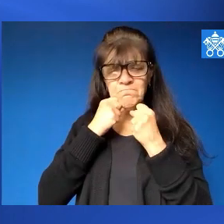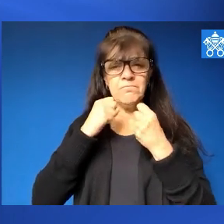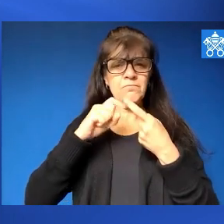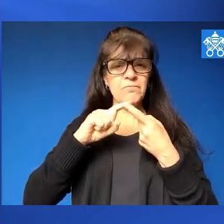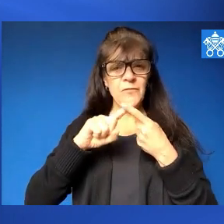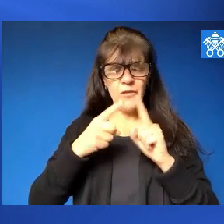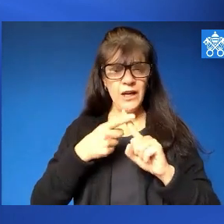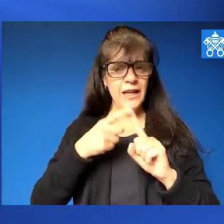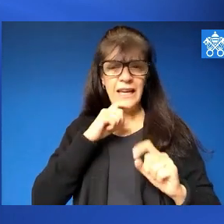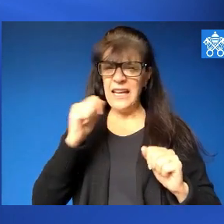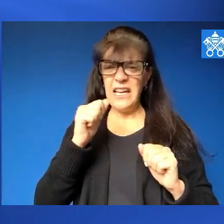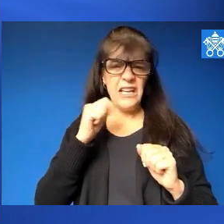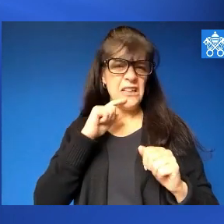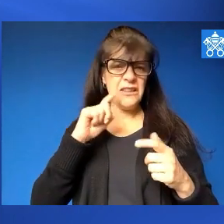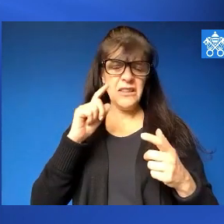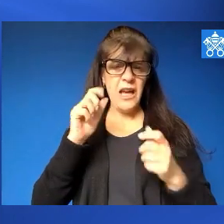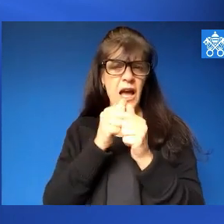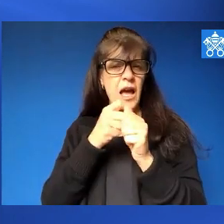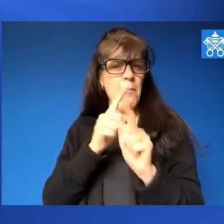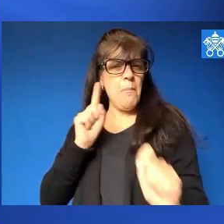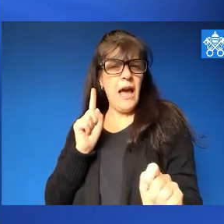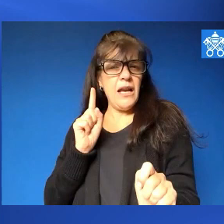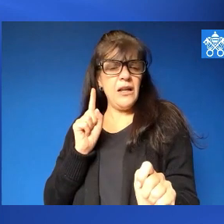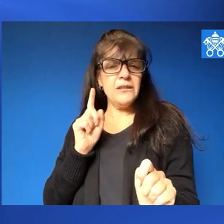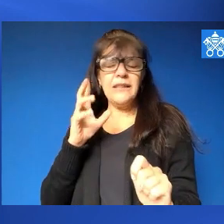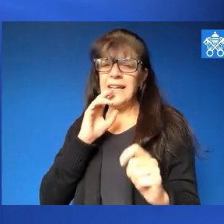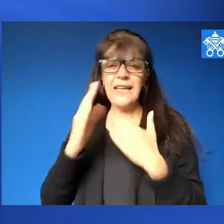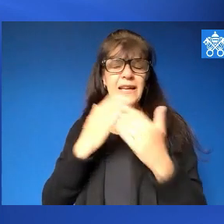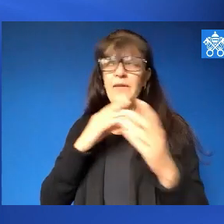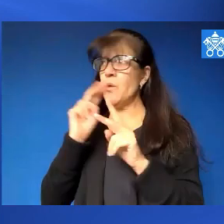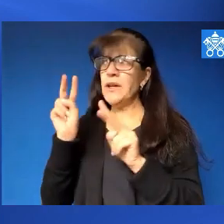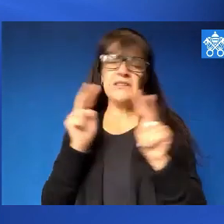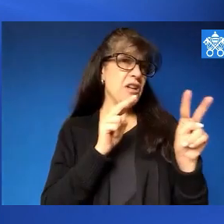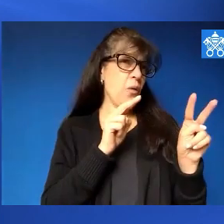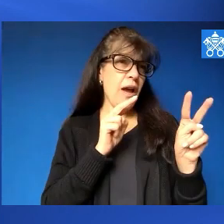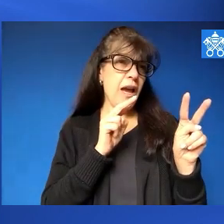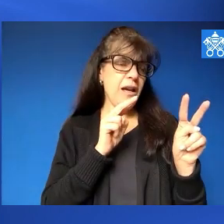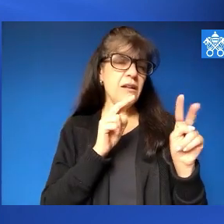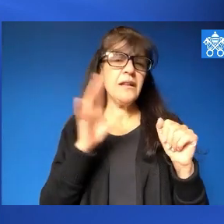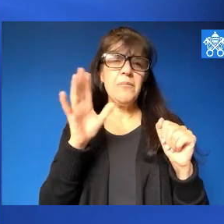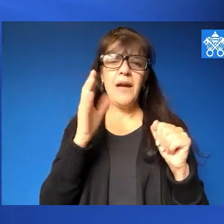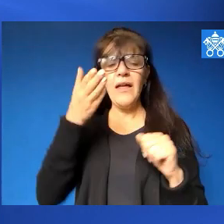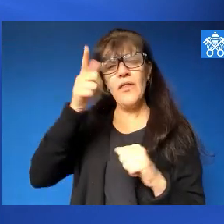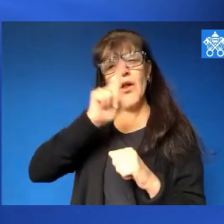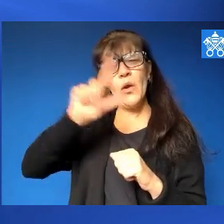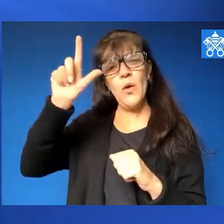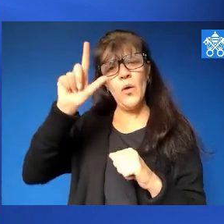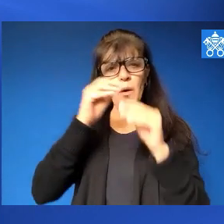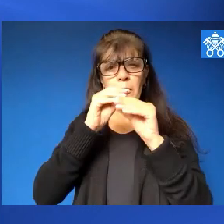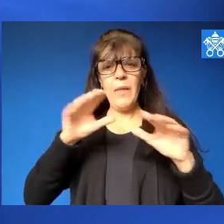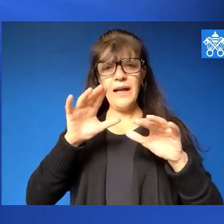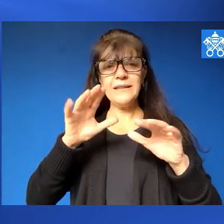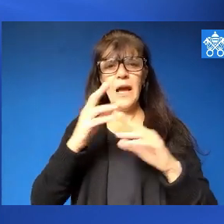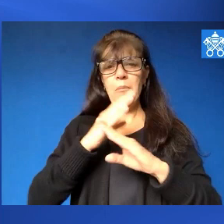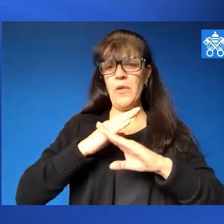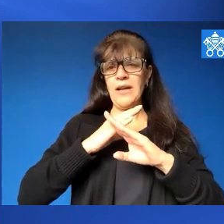not blackmail, above all, who never abandons us, even when we turn away from Him. May the Lord bless you all and protect you always